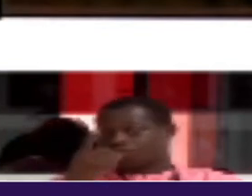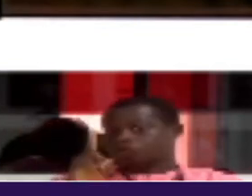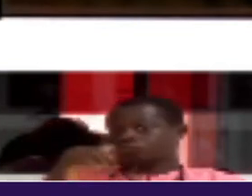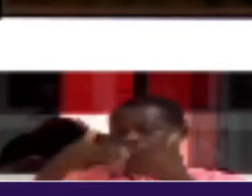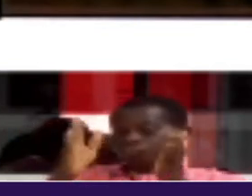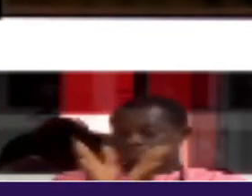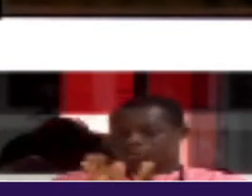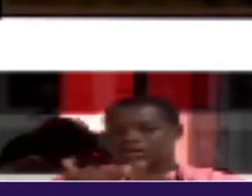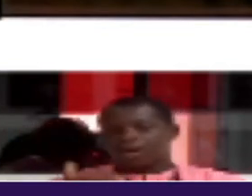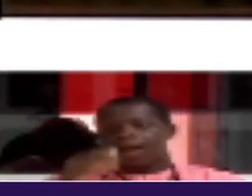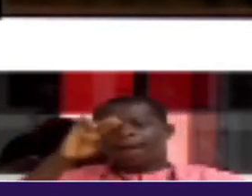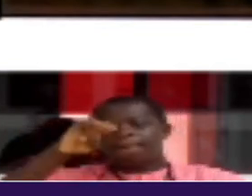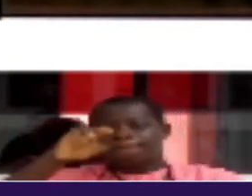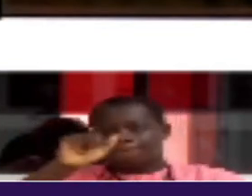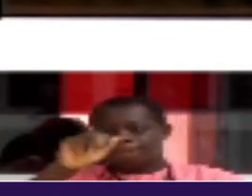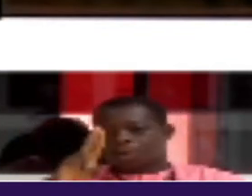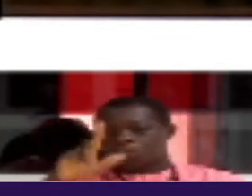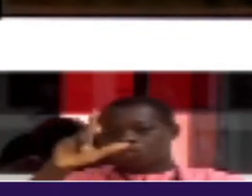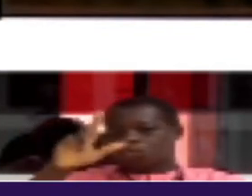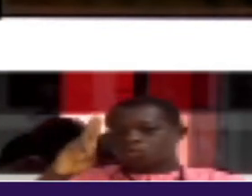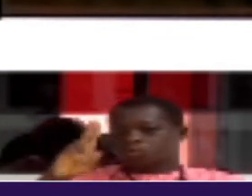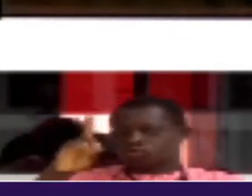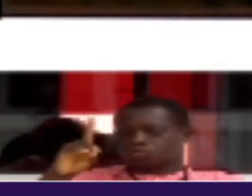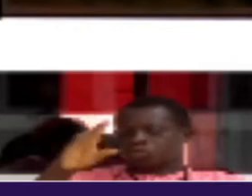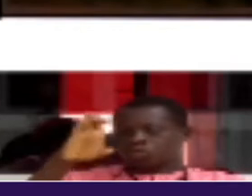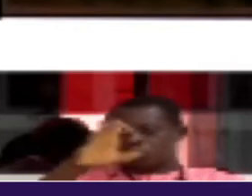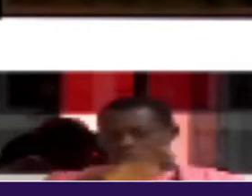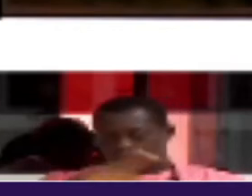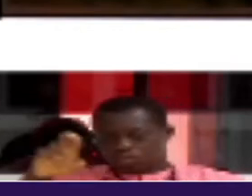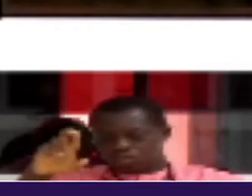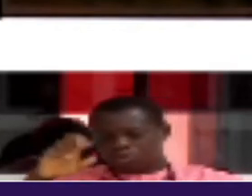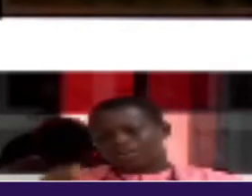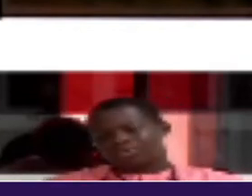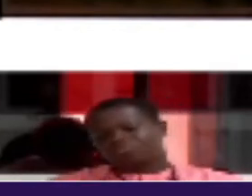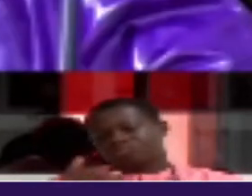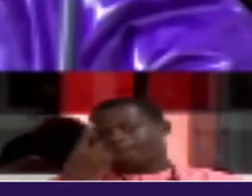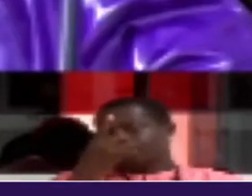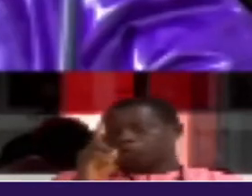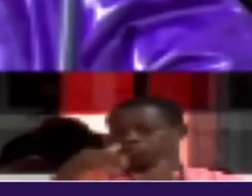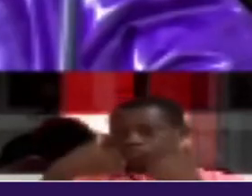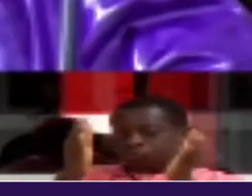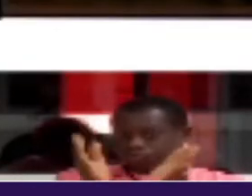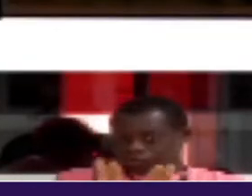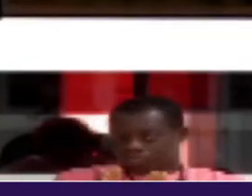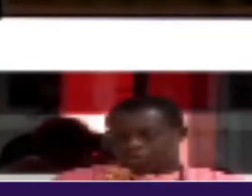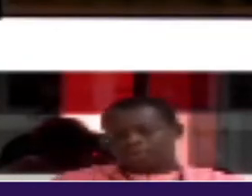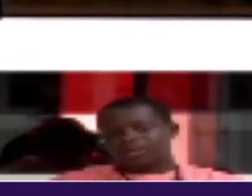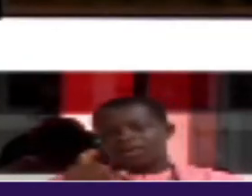Maulud also was part of the first batch. Sirif Gise? Sirif Gise was part of the first batch that trained in the Gambia. Emel